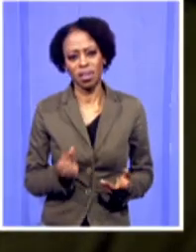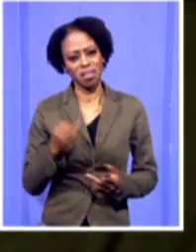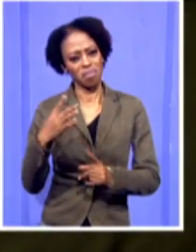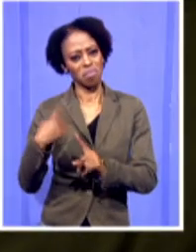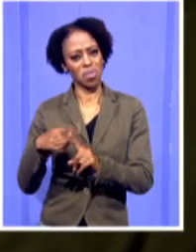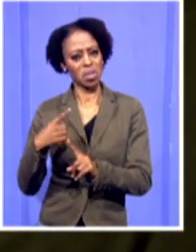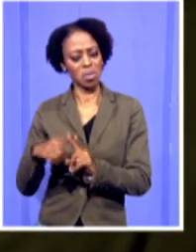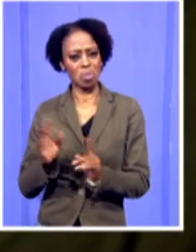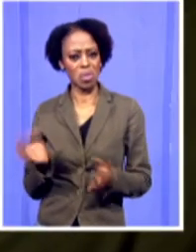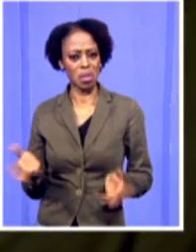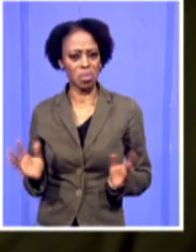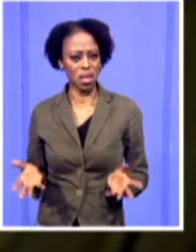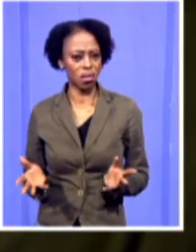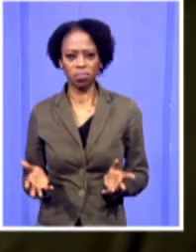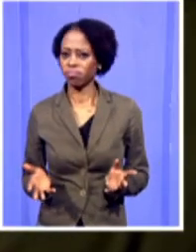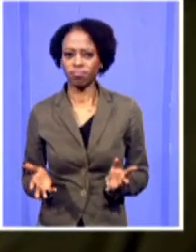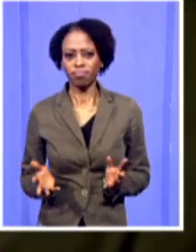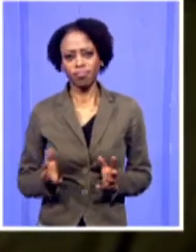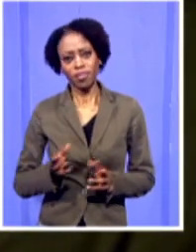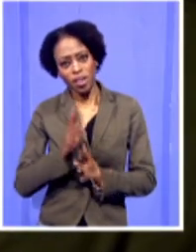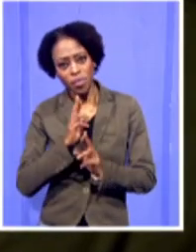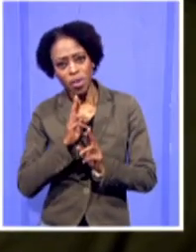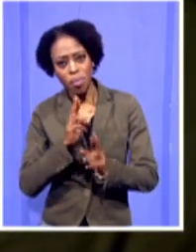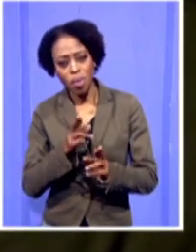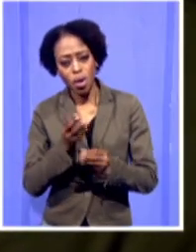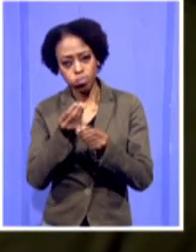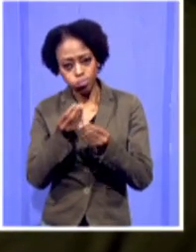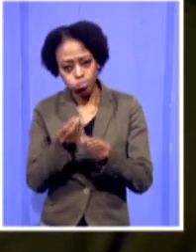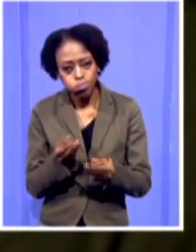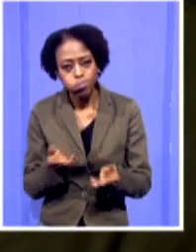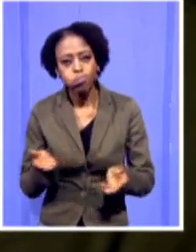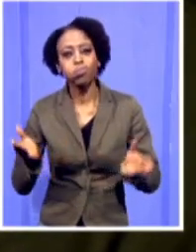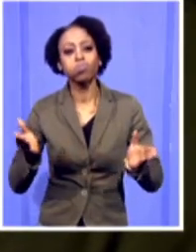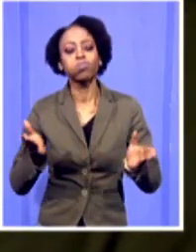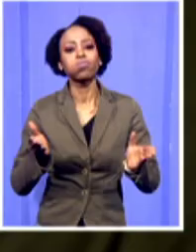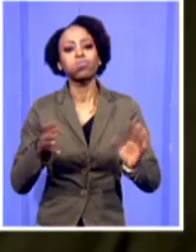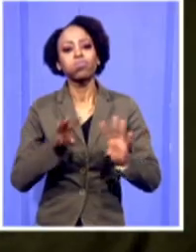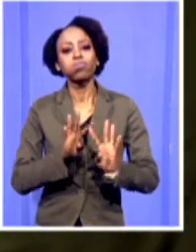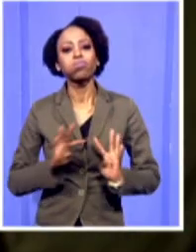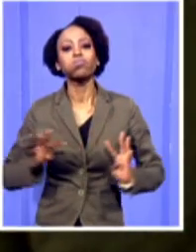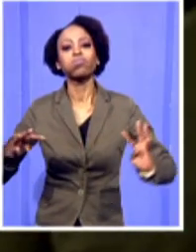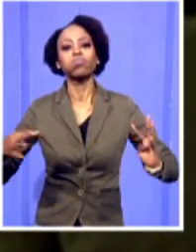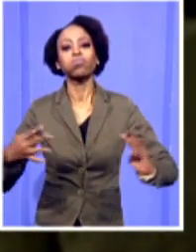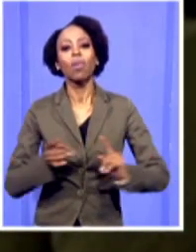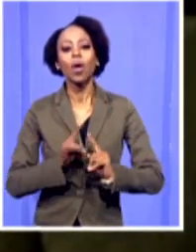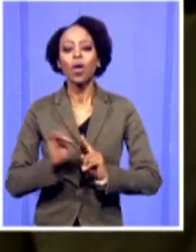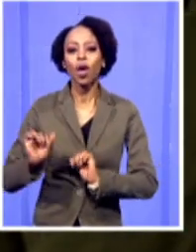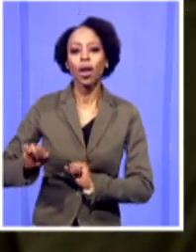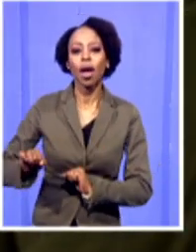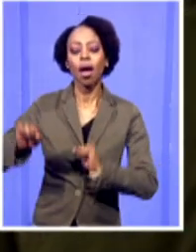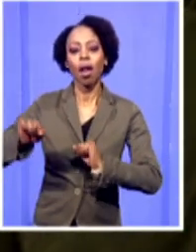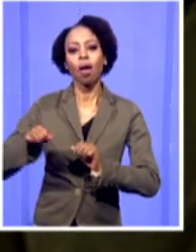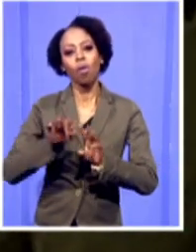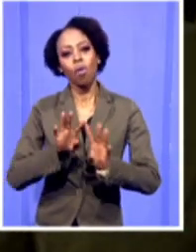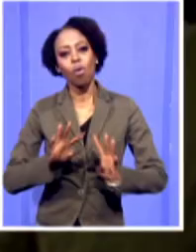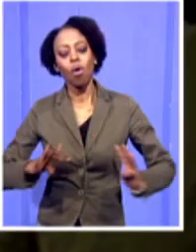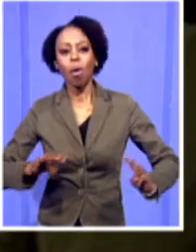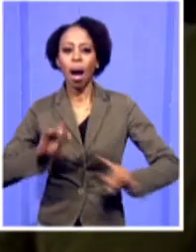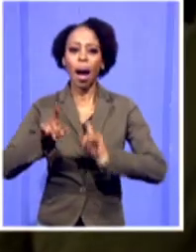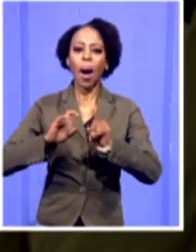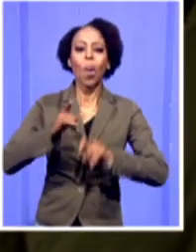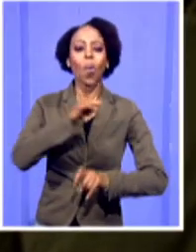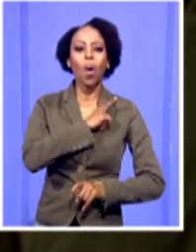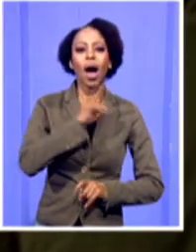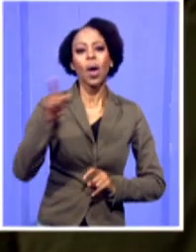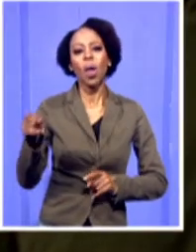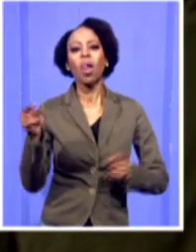positive. The report must be given to Congress without allowing Congress to be asking why are